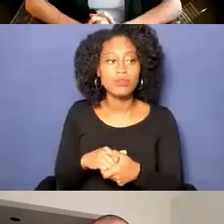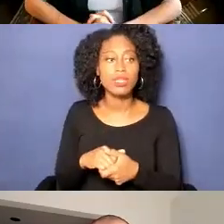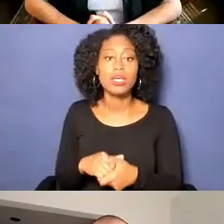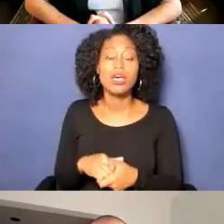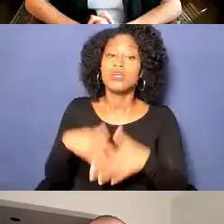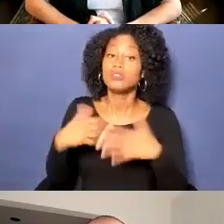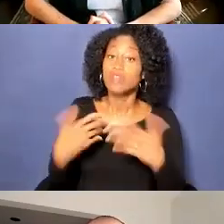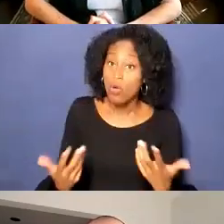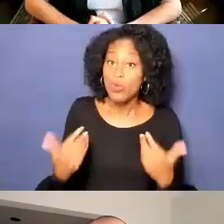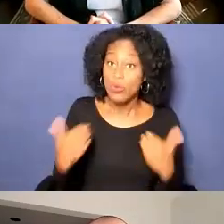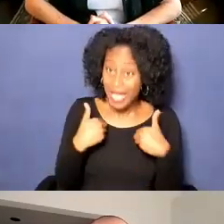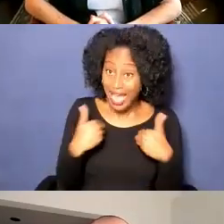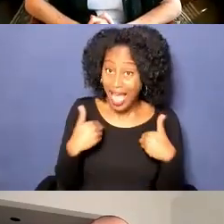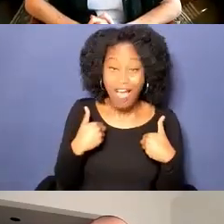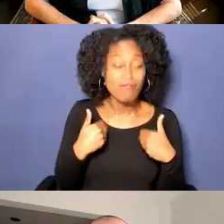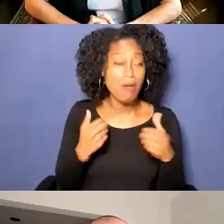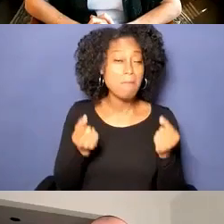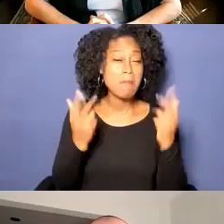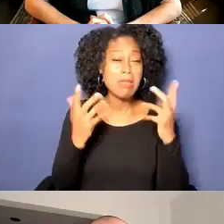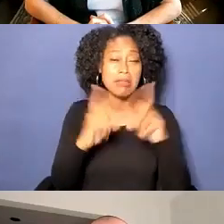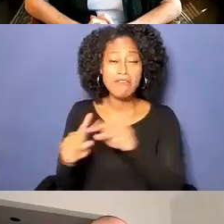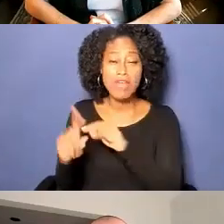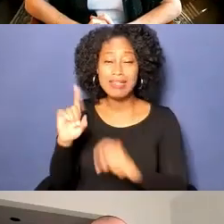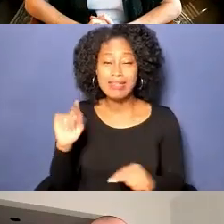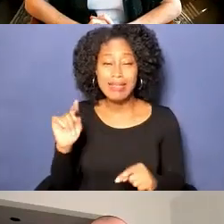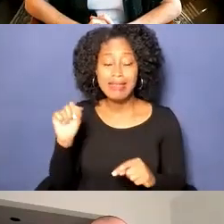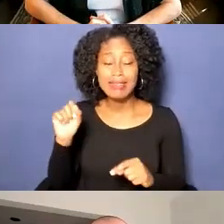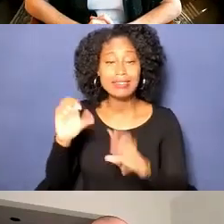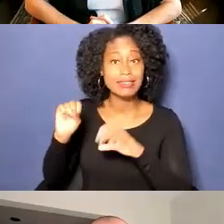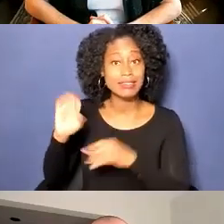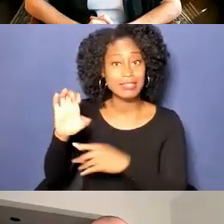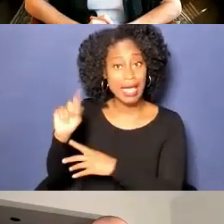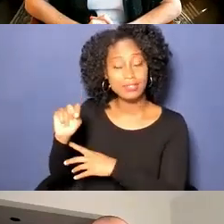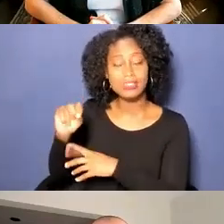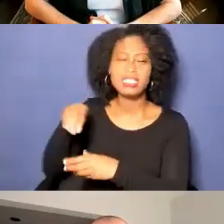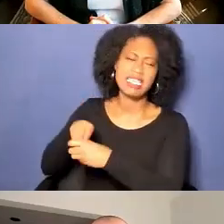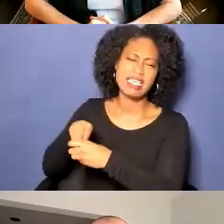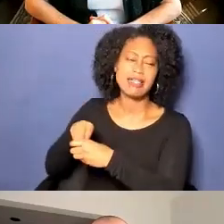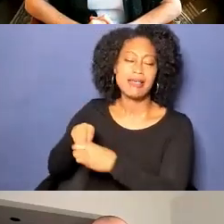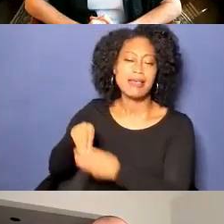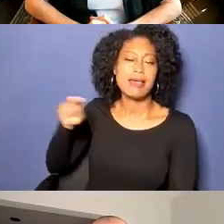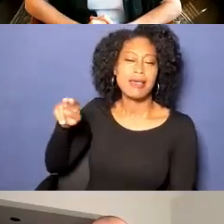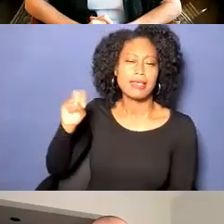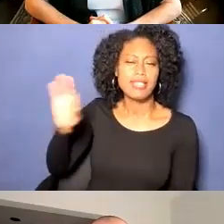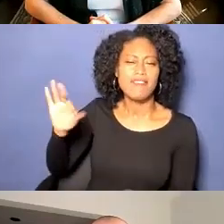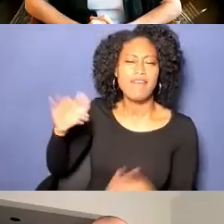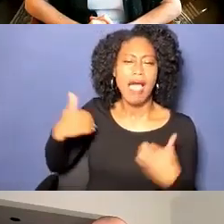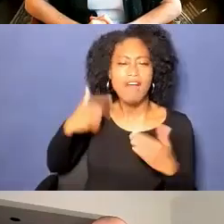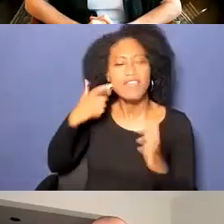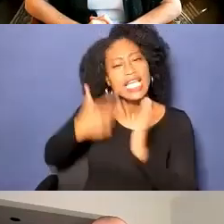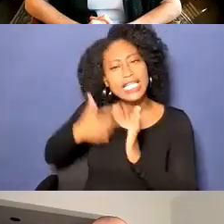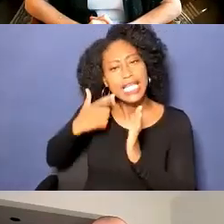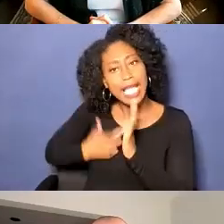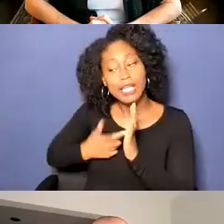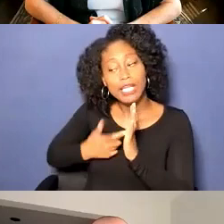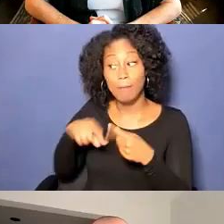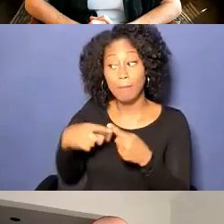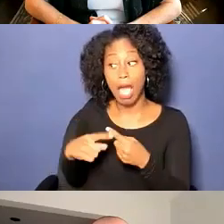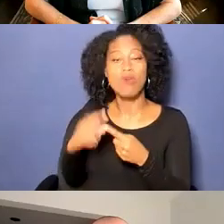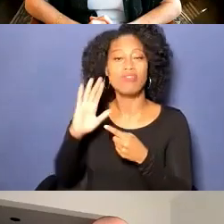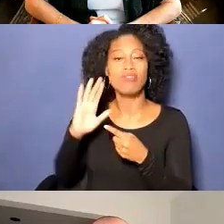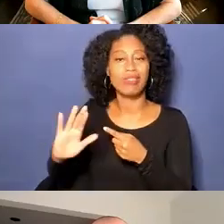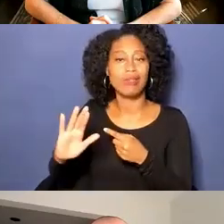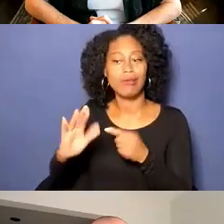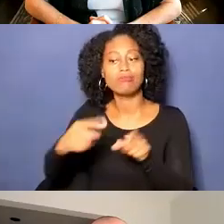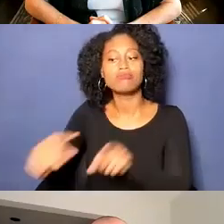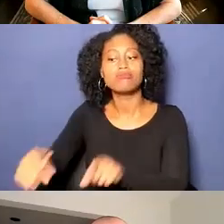sets, including those at NSF, that deal with indicators about higher education. And then there's issues